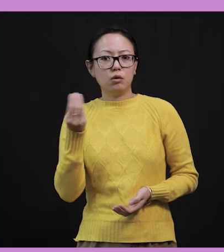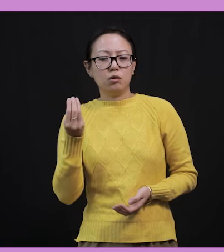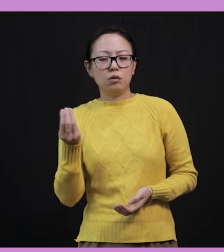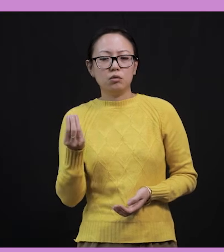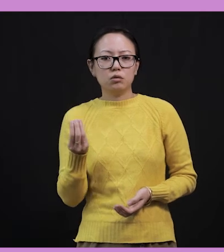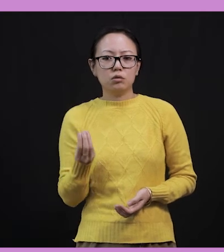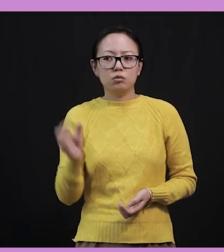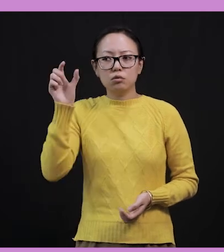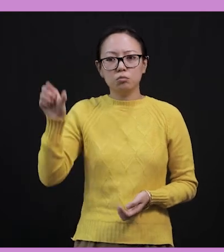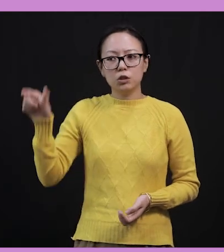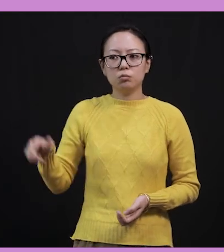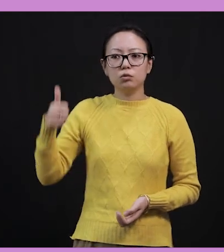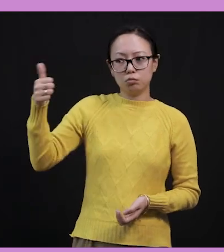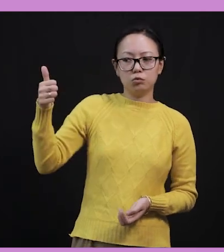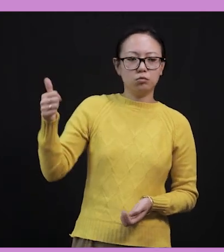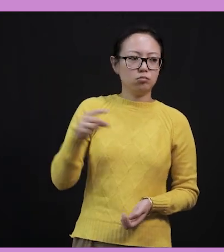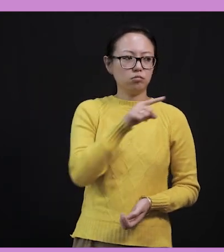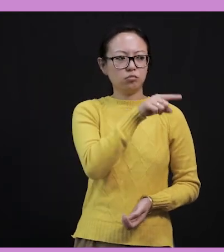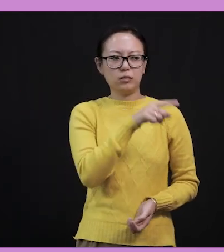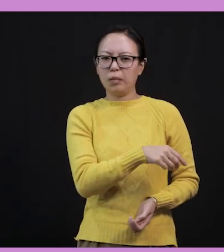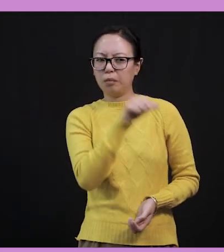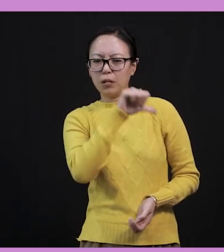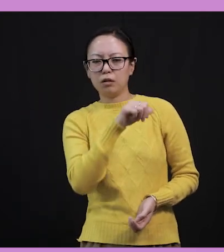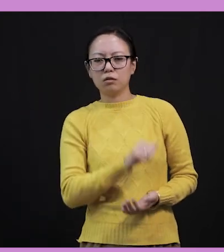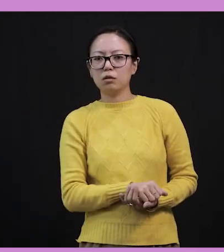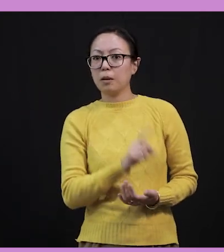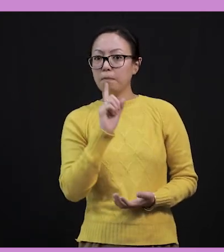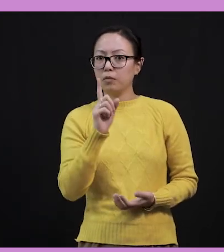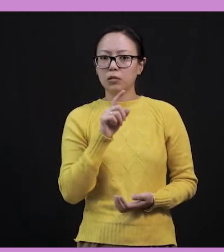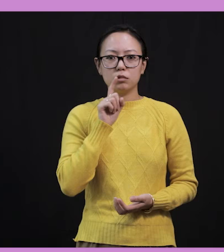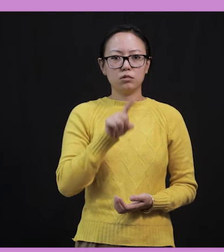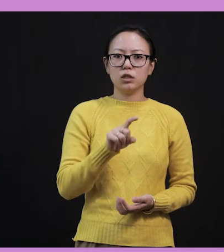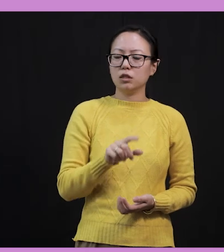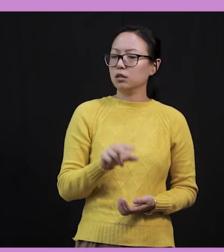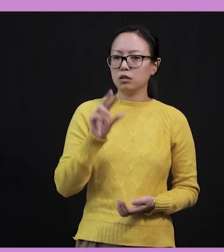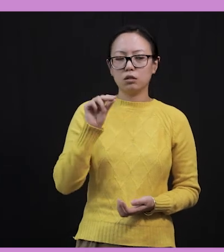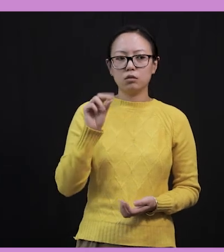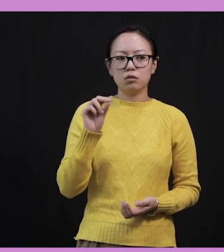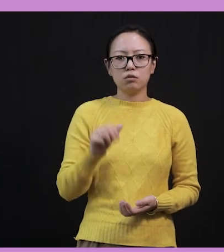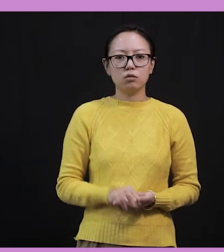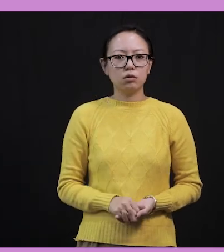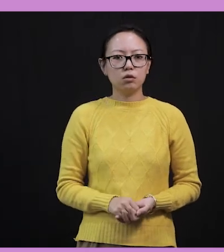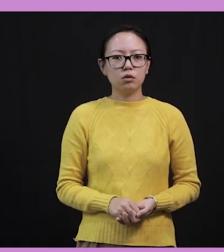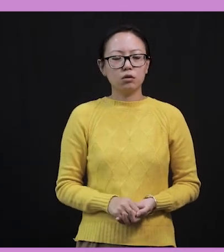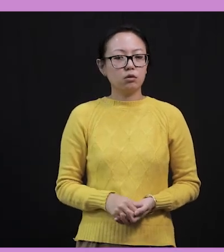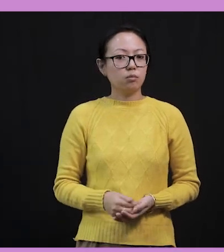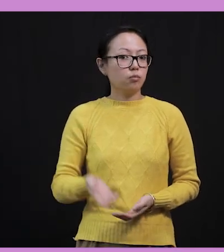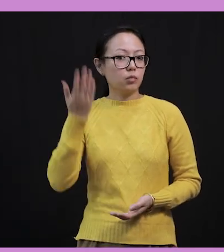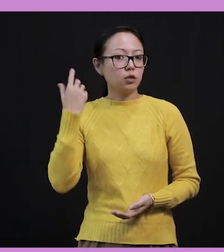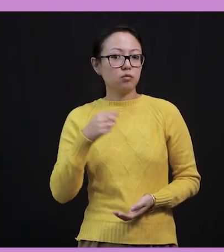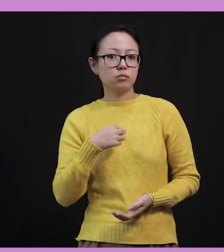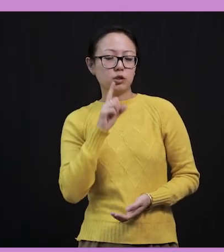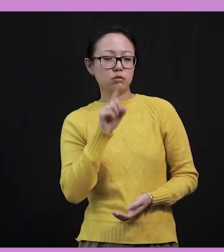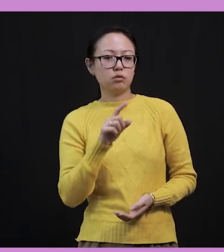habit is really not true. So that is why when I said in the beginning, oh, when I see snake, I feel that, oh, he's